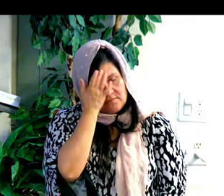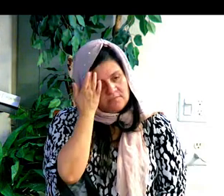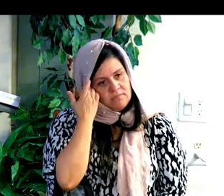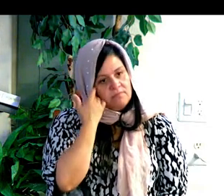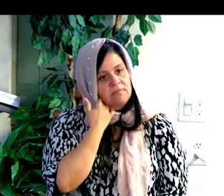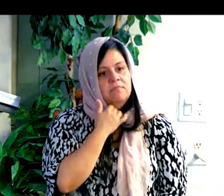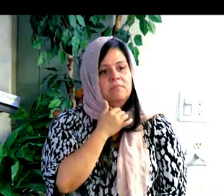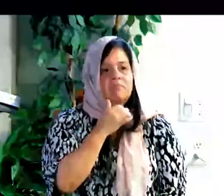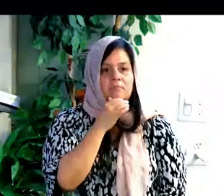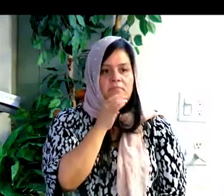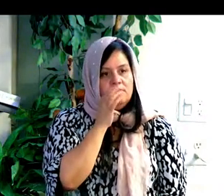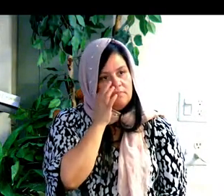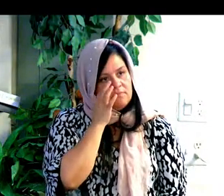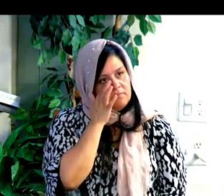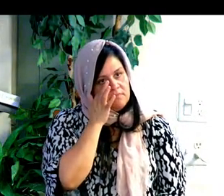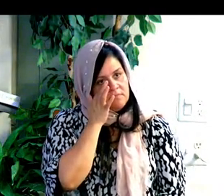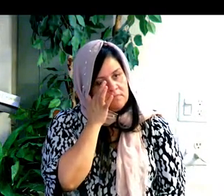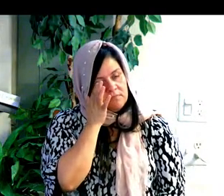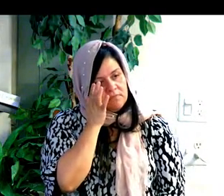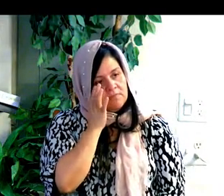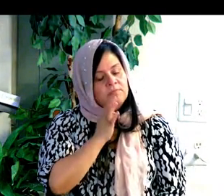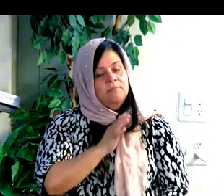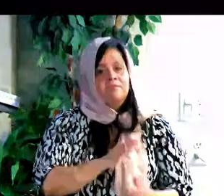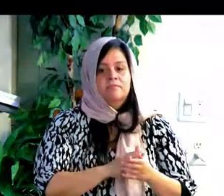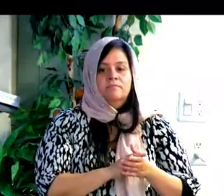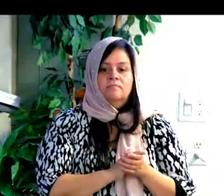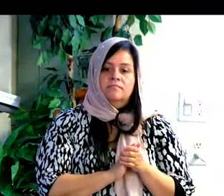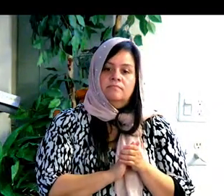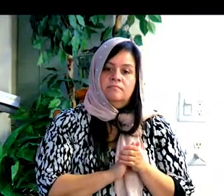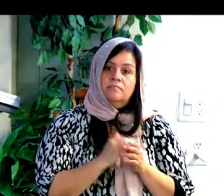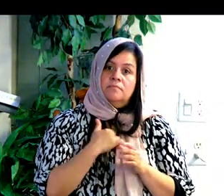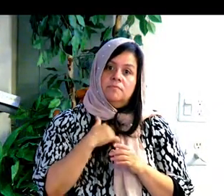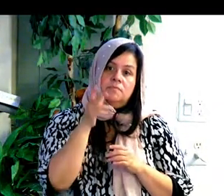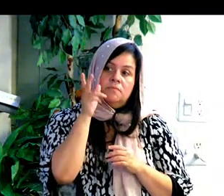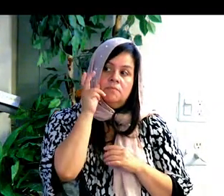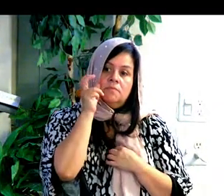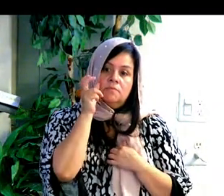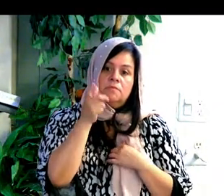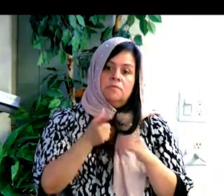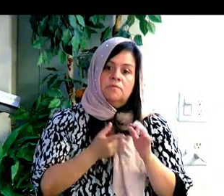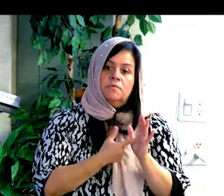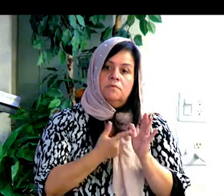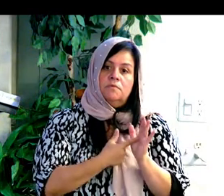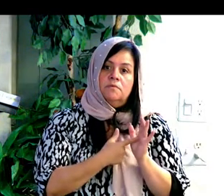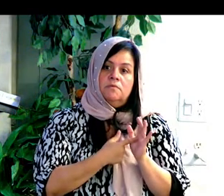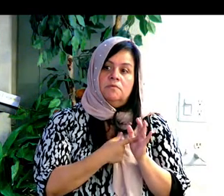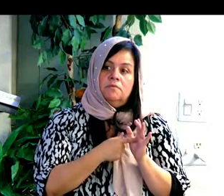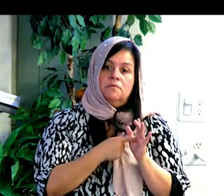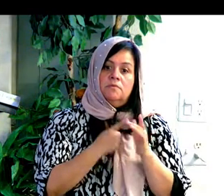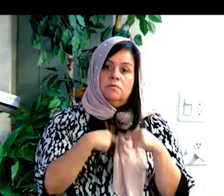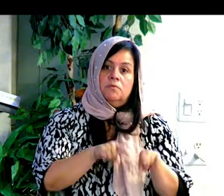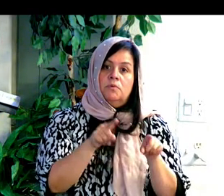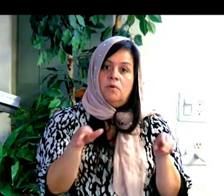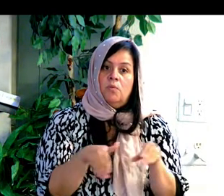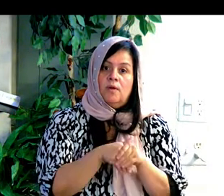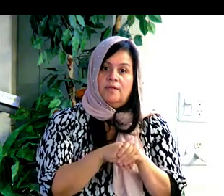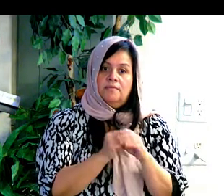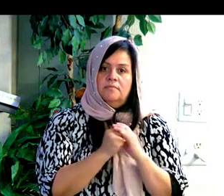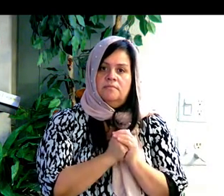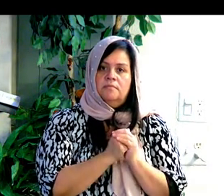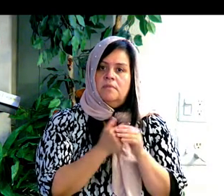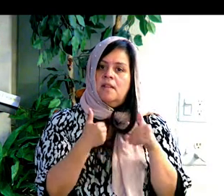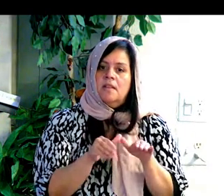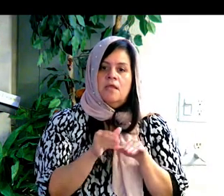hombre lo separe. You know, I hear that sometimes at weddings, preachers will say, let no man